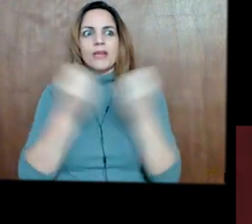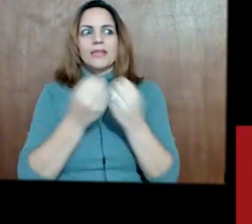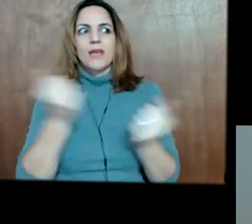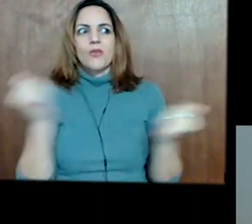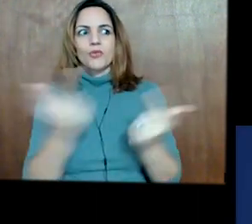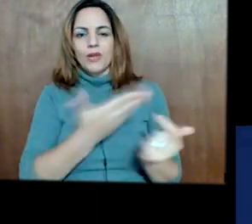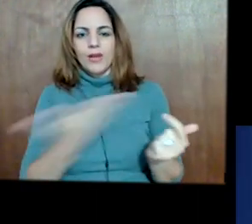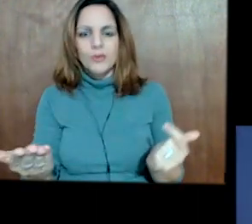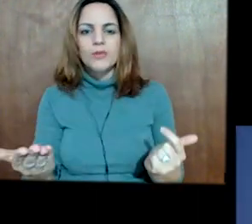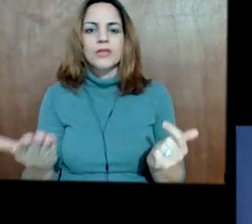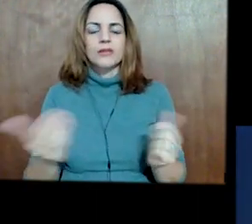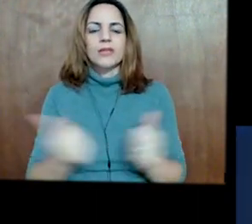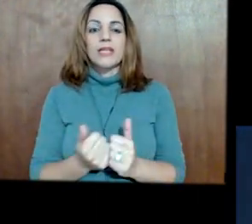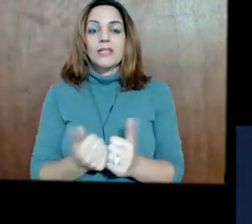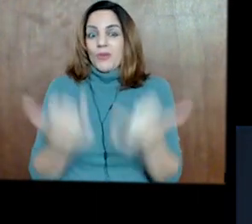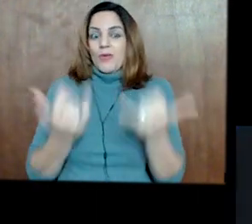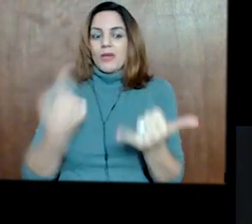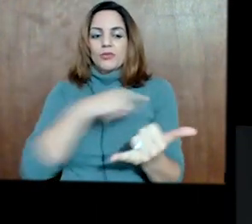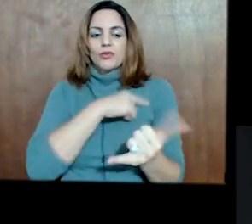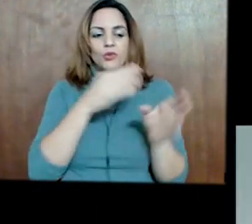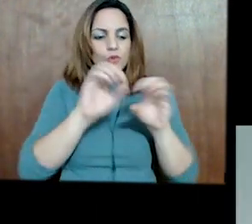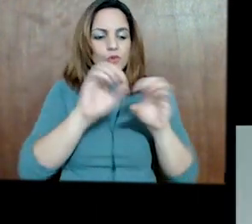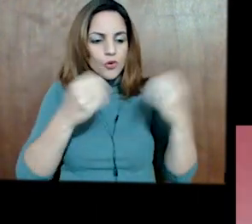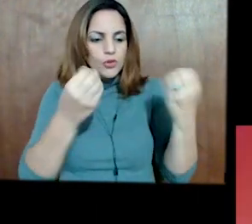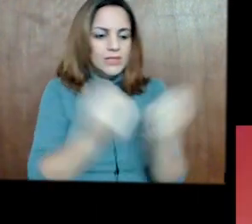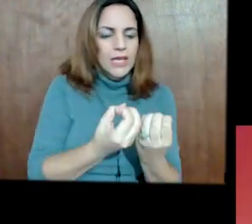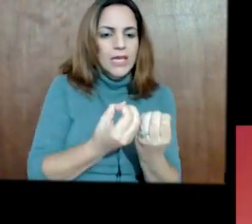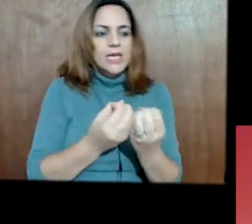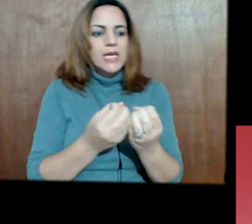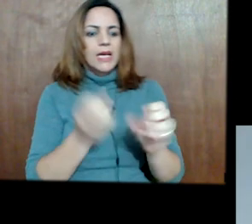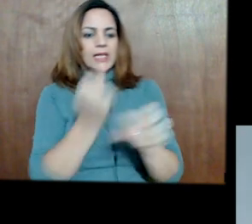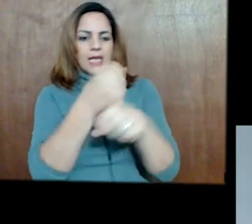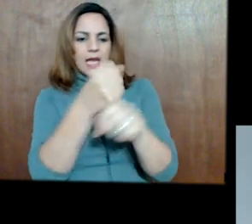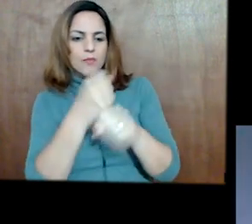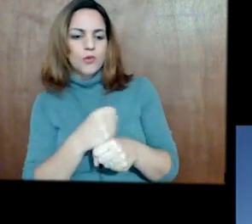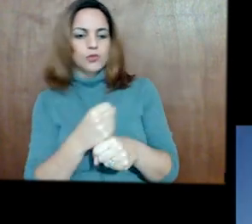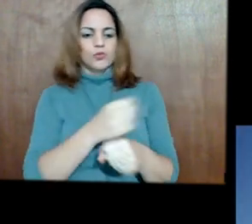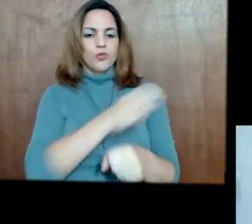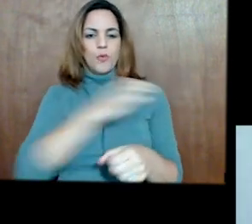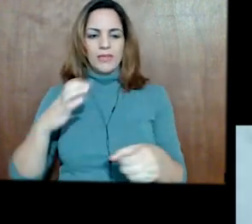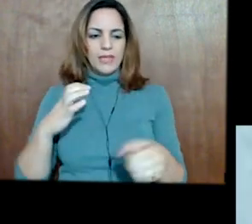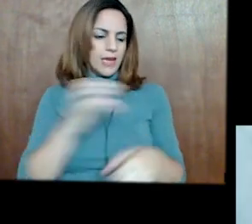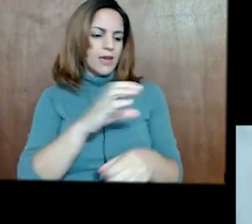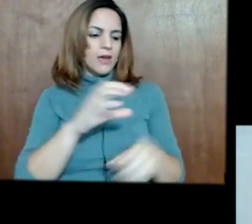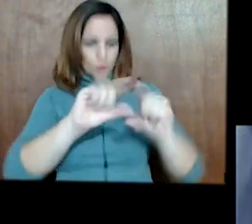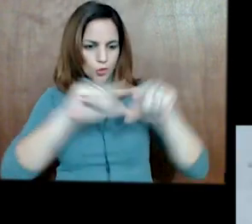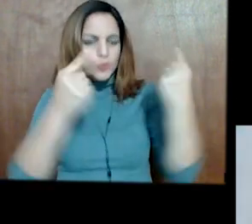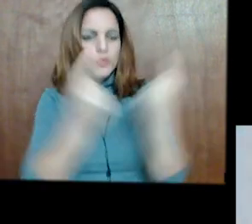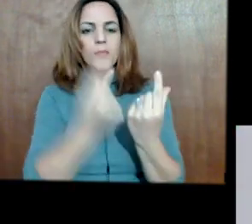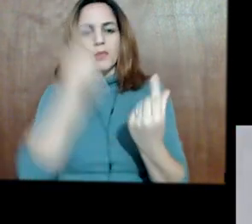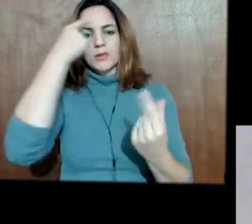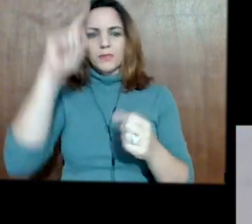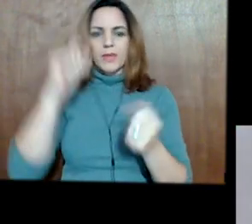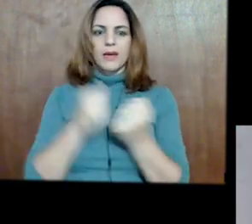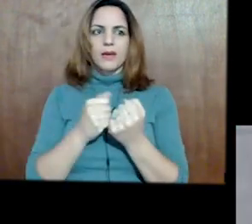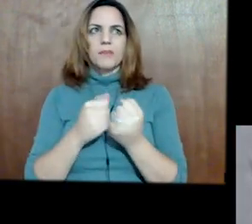We organized solidarity committees nationwide. I was on a plane at least once a week, every week. I